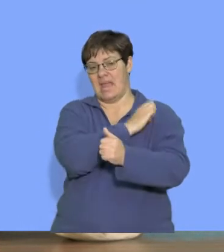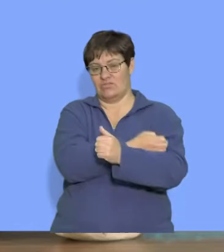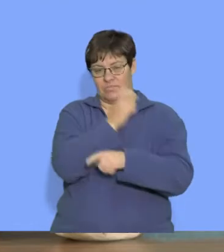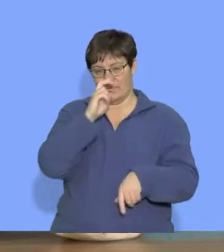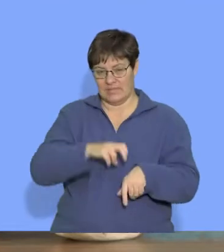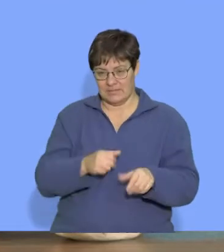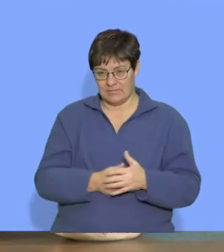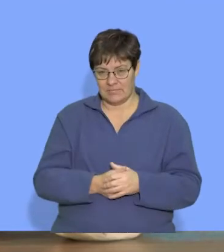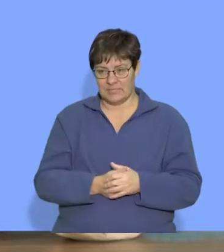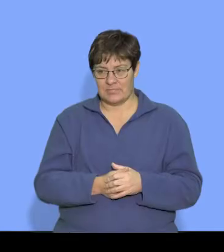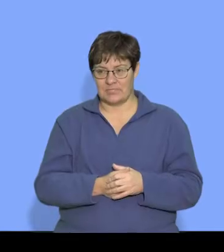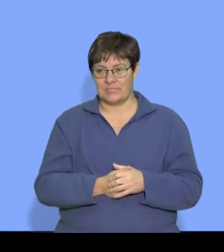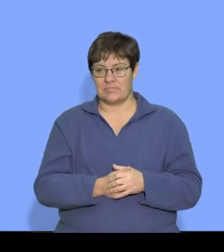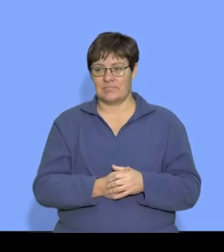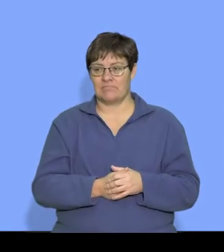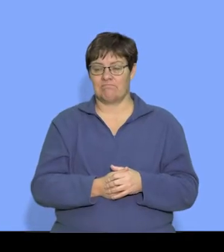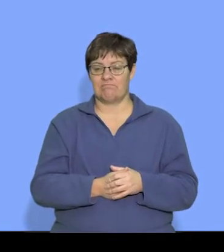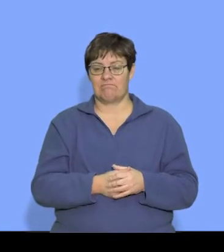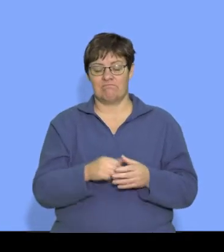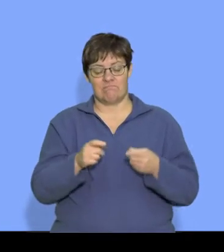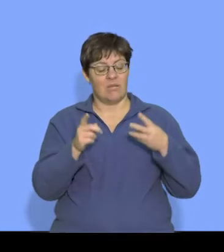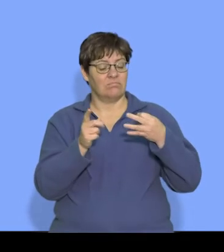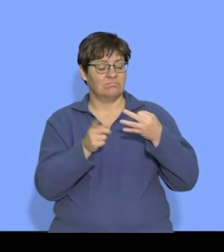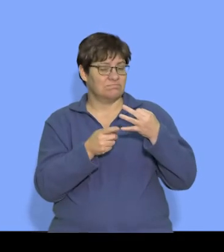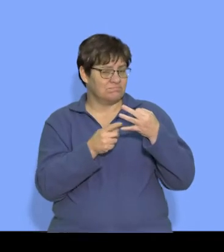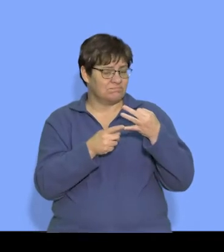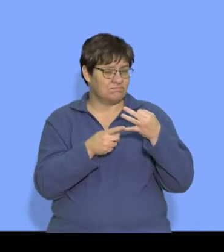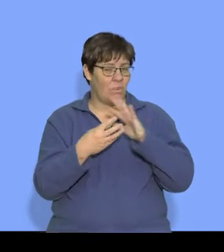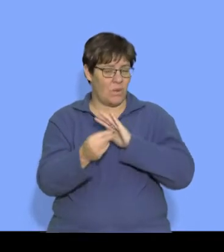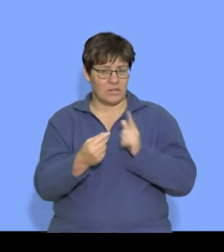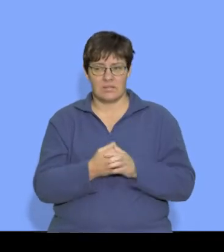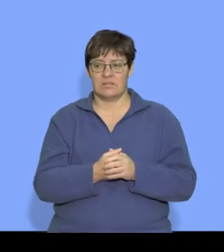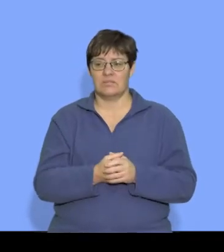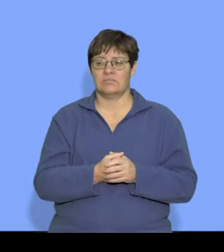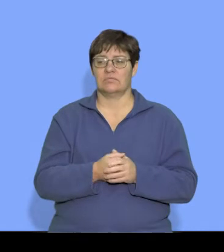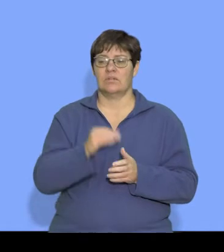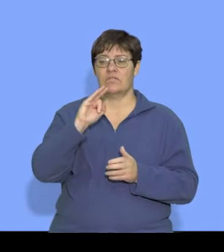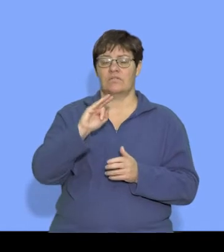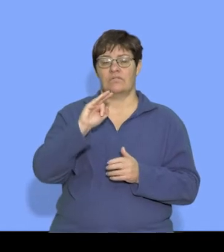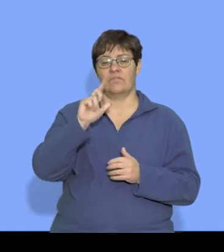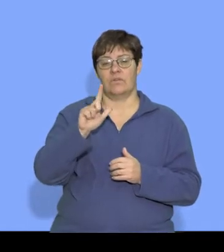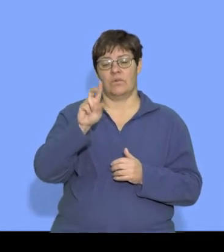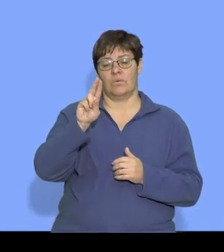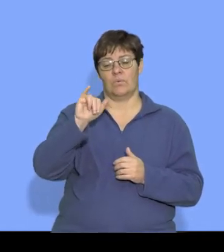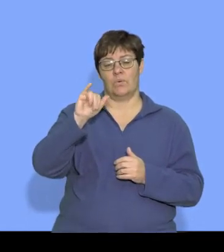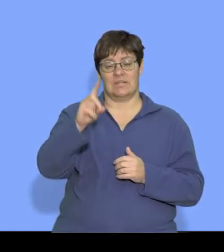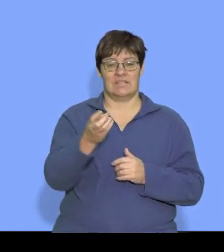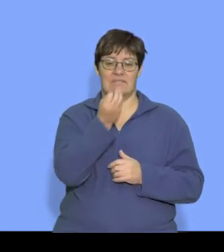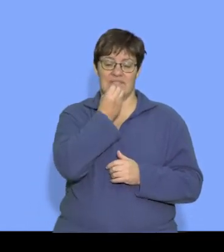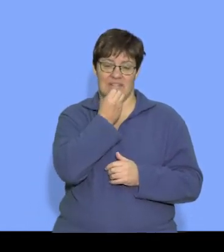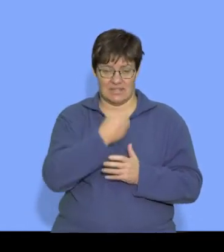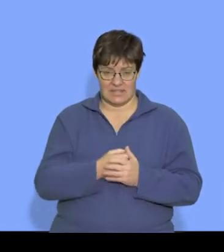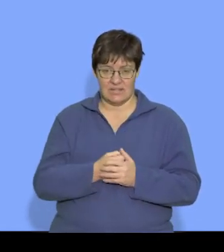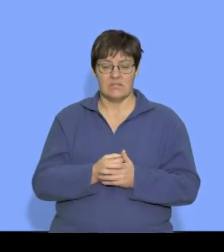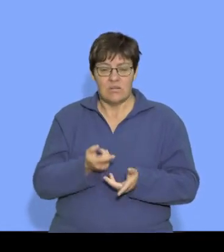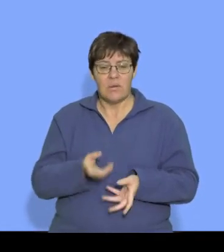that is needed. Another mode of feeding is called fluid feeding. Again,